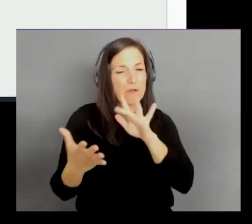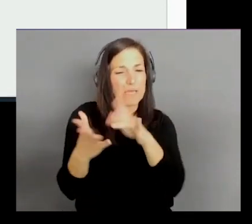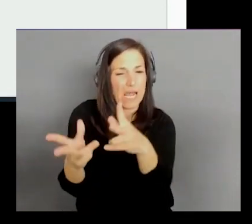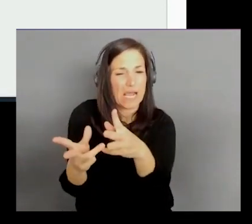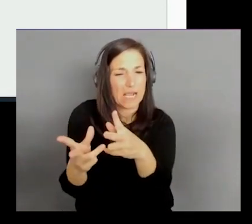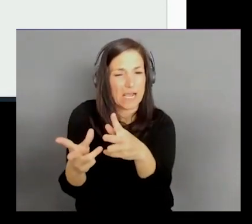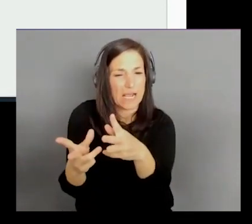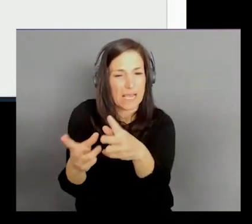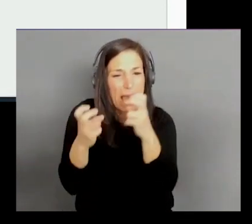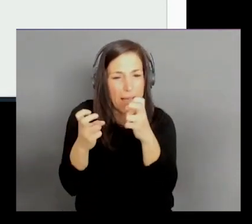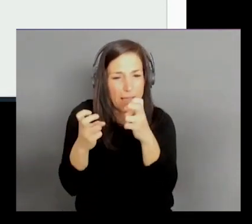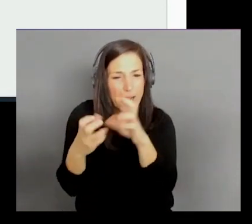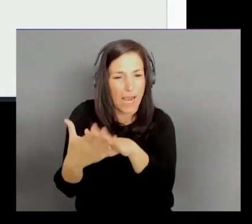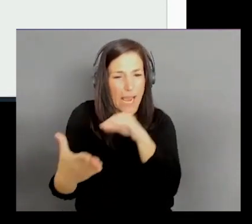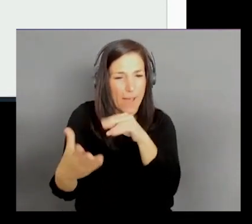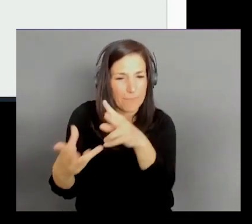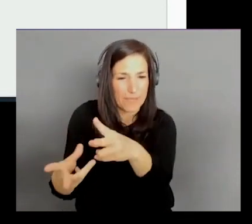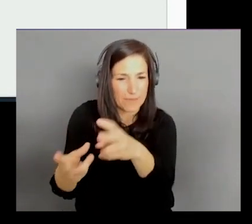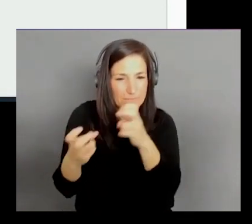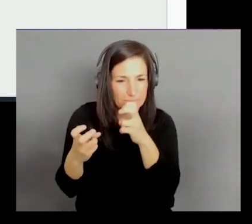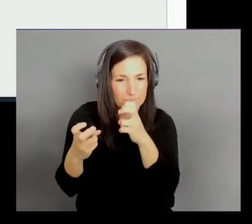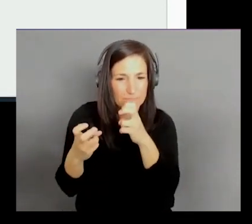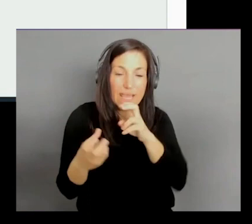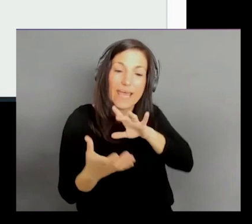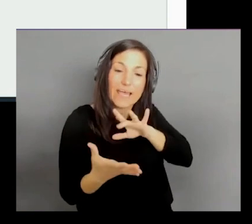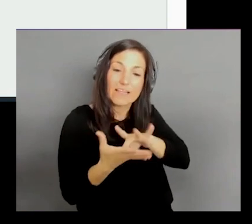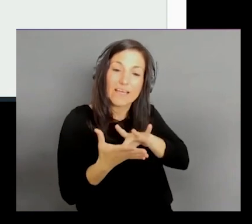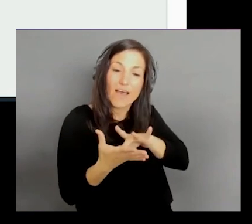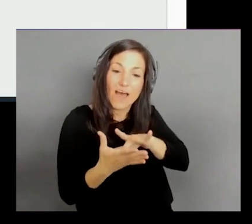here, then click on IP historical insights.